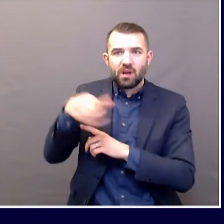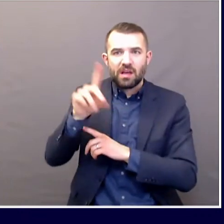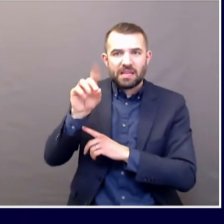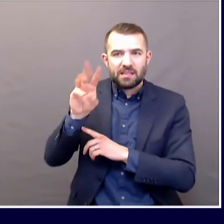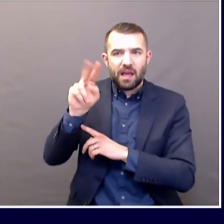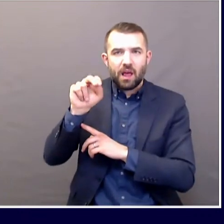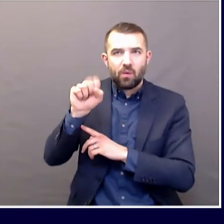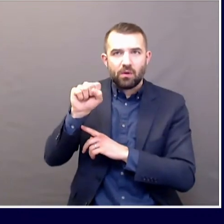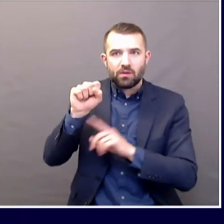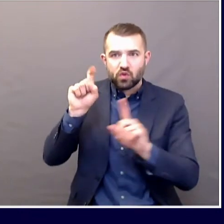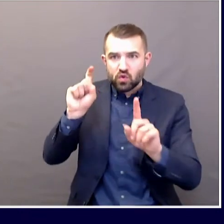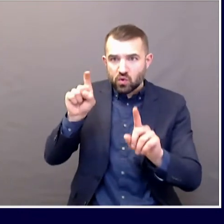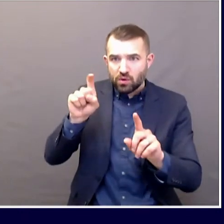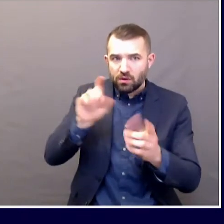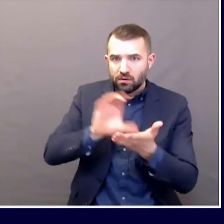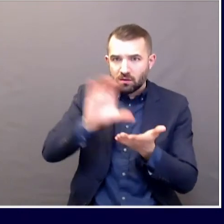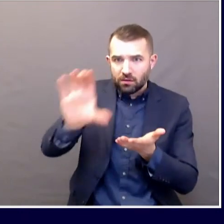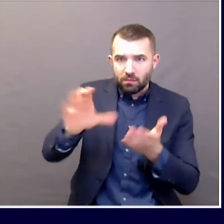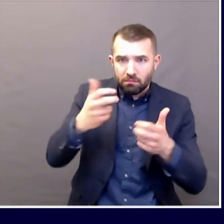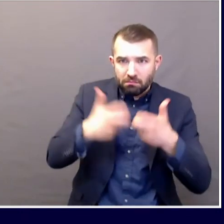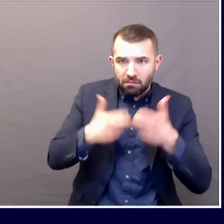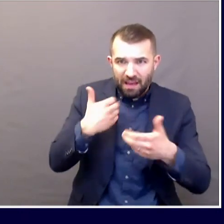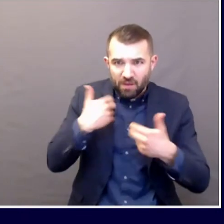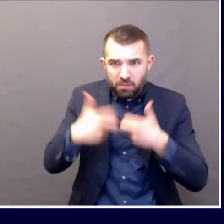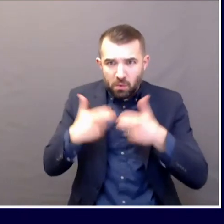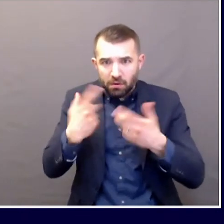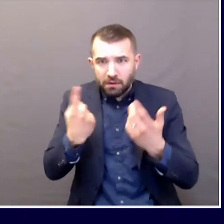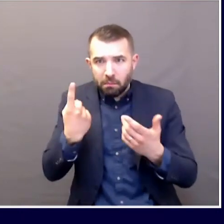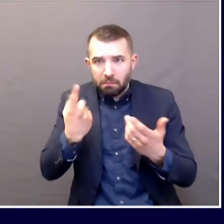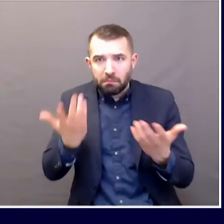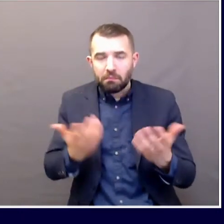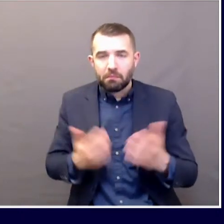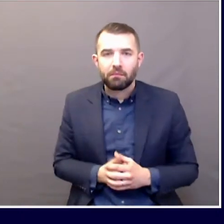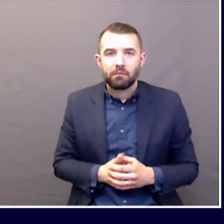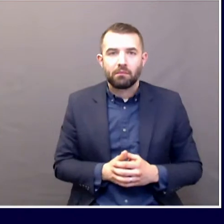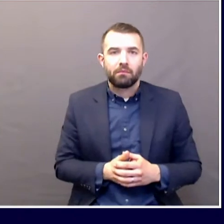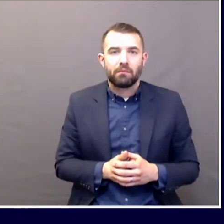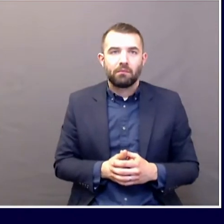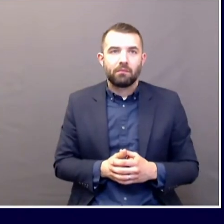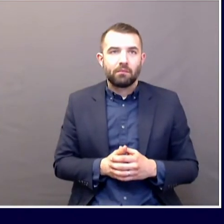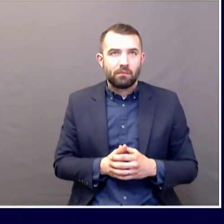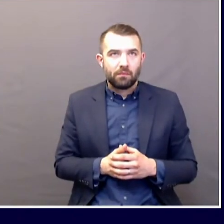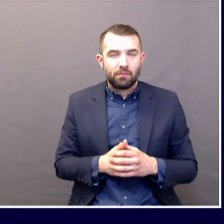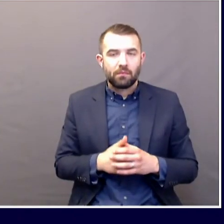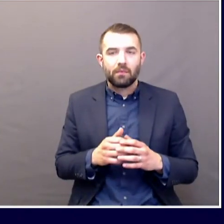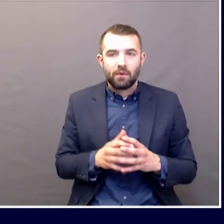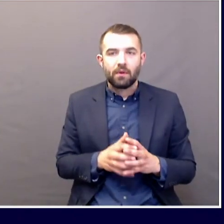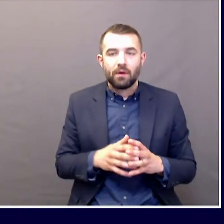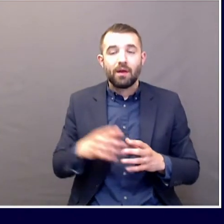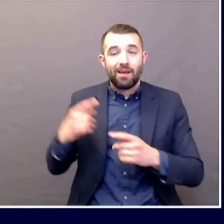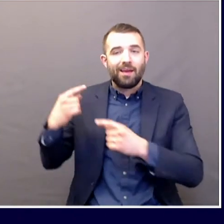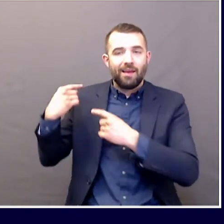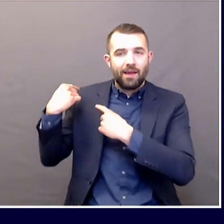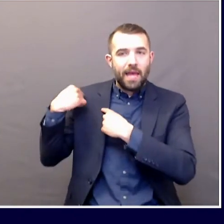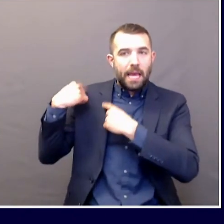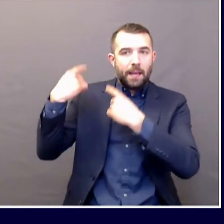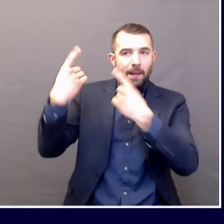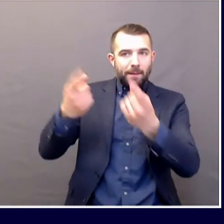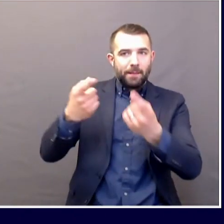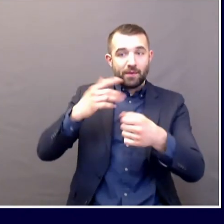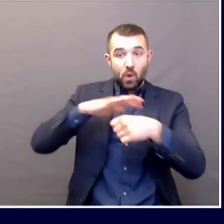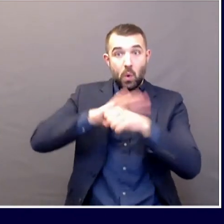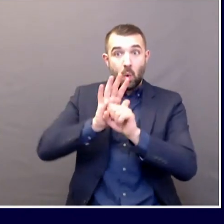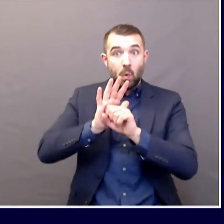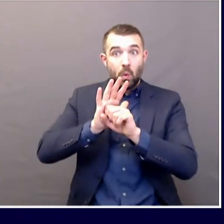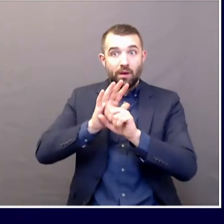more doses? I'll start, and then Commissioner, please weigh in. You know, we've had, since the beginning of the pandemic, we